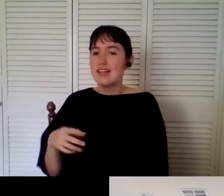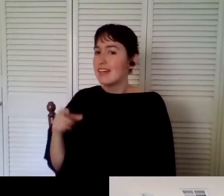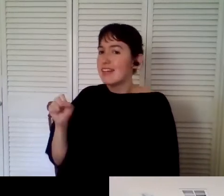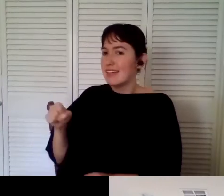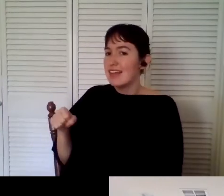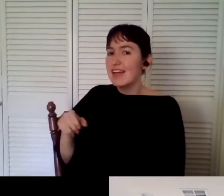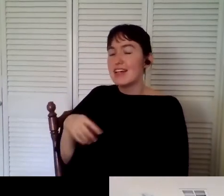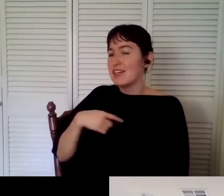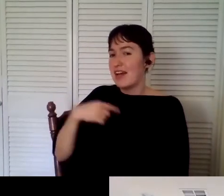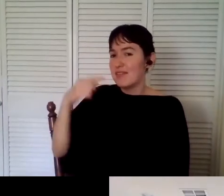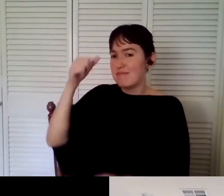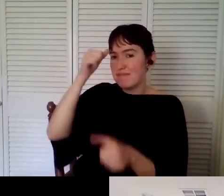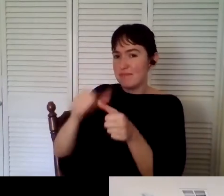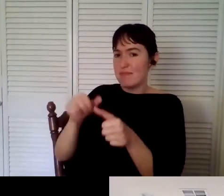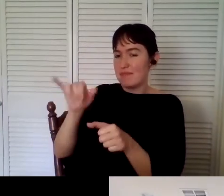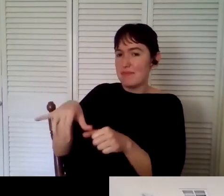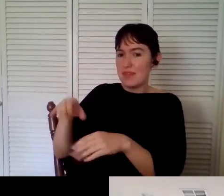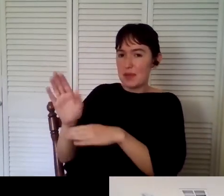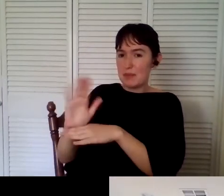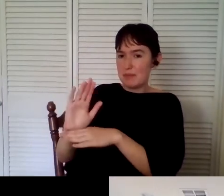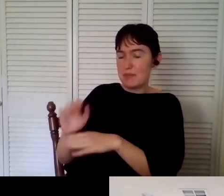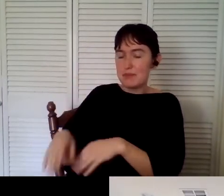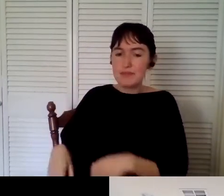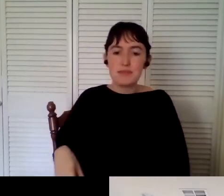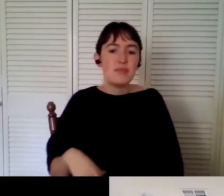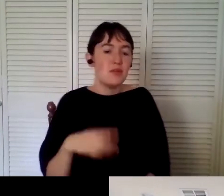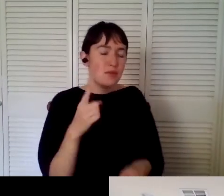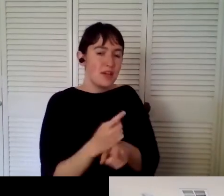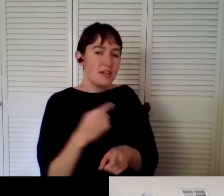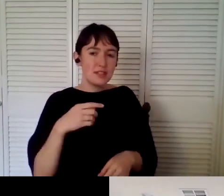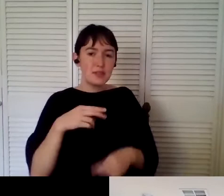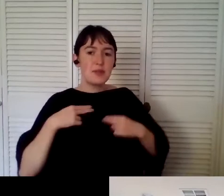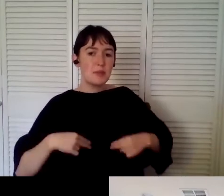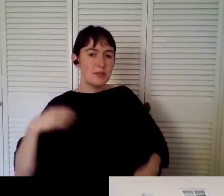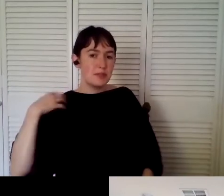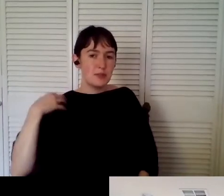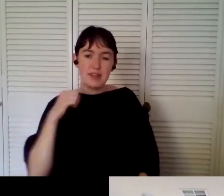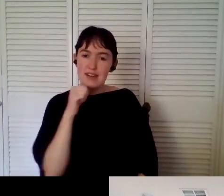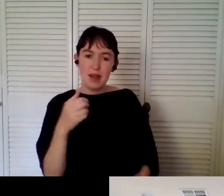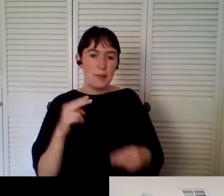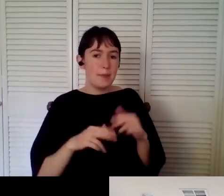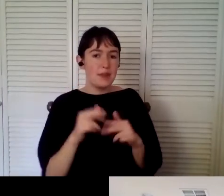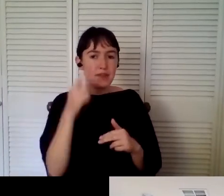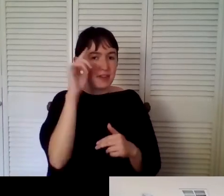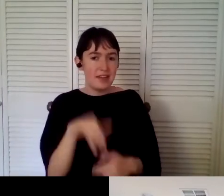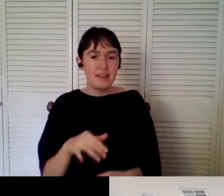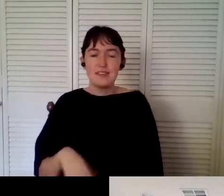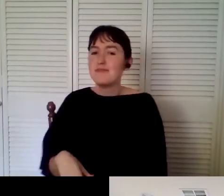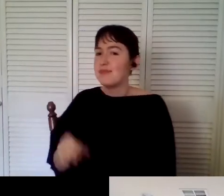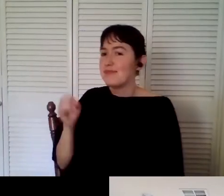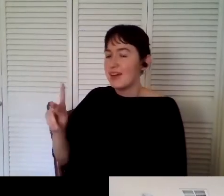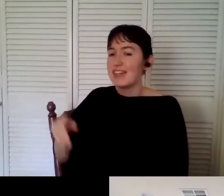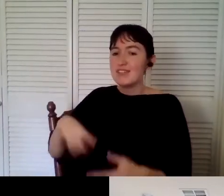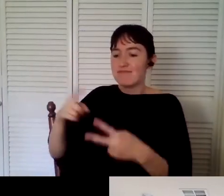work like that. Right. Cool. Okay. One final question. You still have everyone's attention in the whole world, and you can tell them one thing, but it can